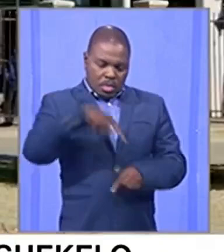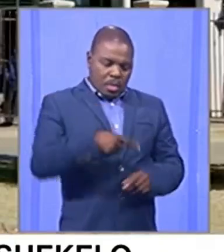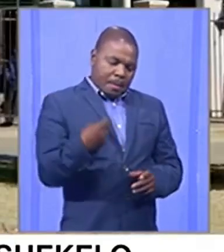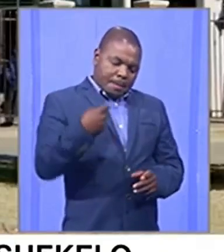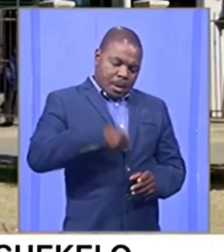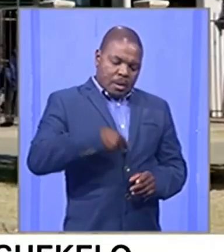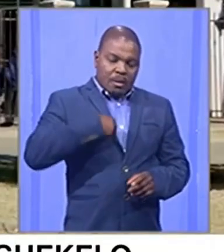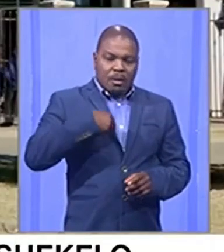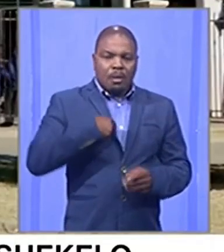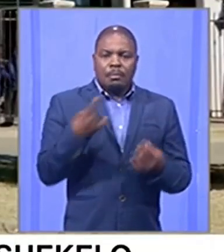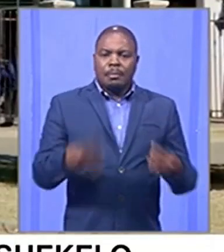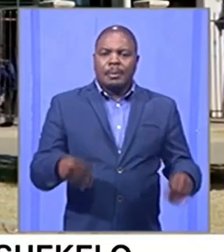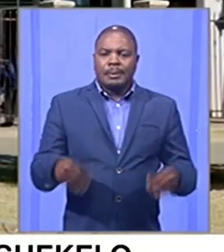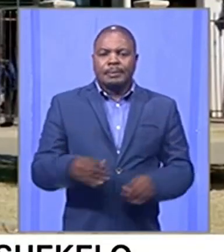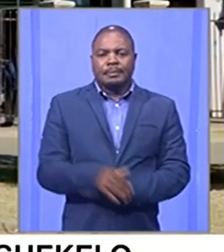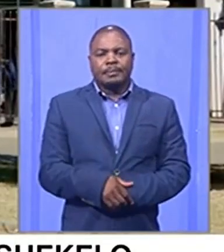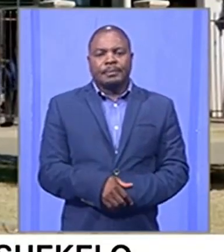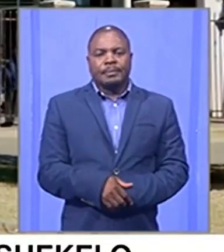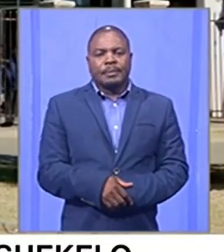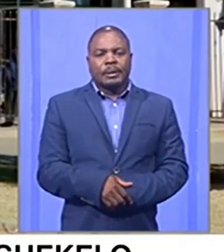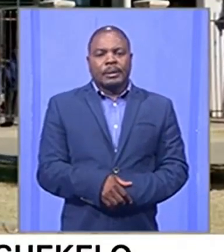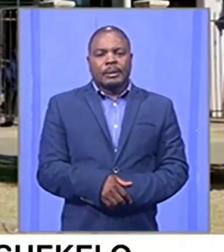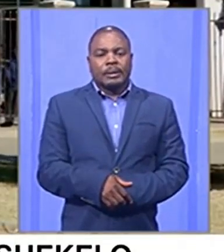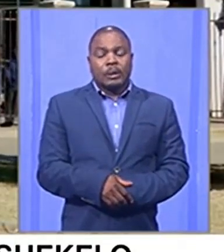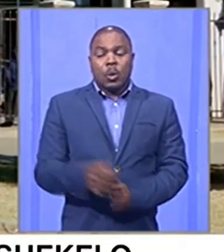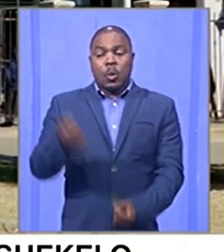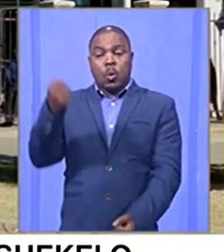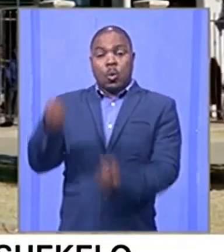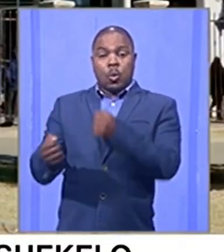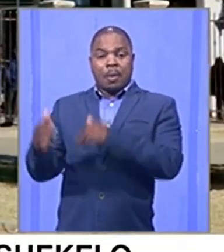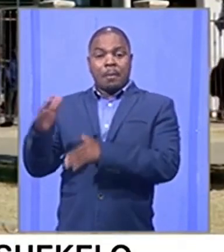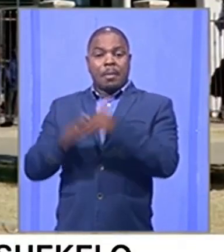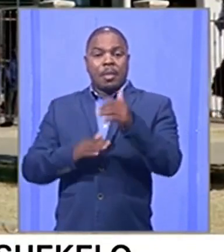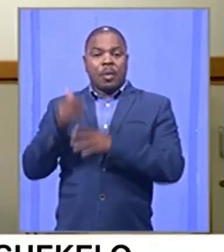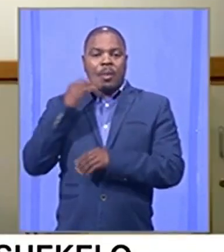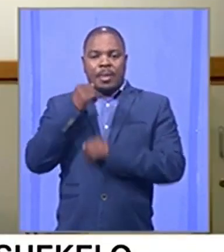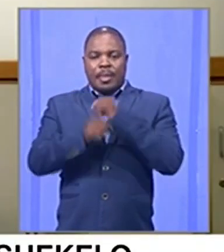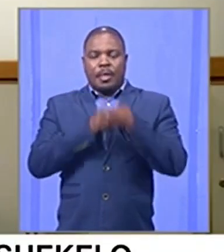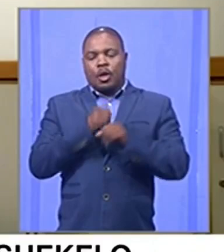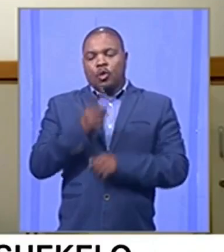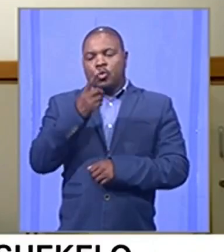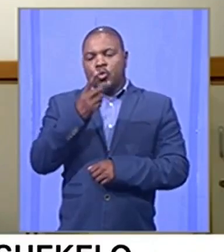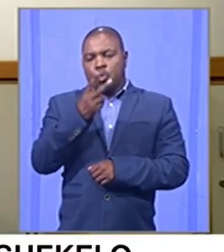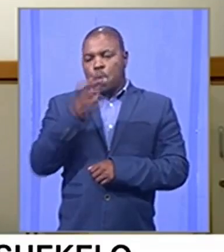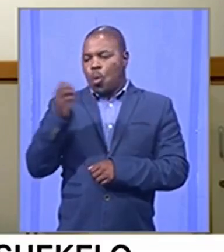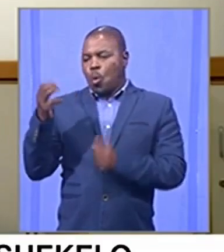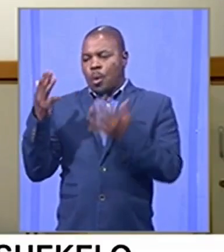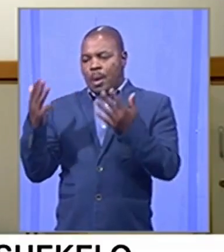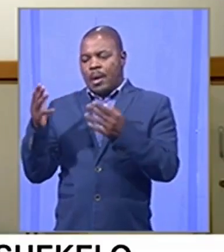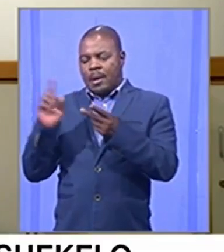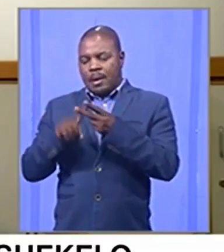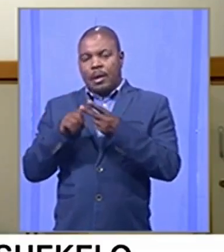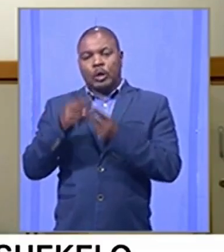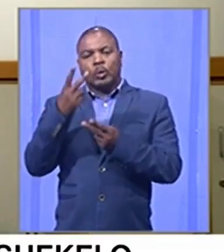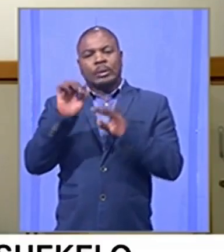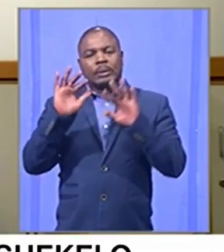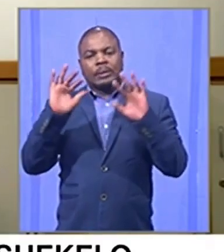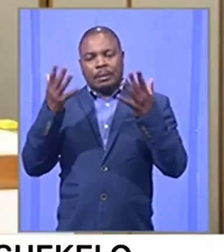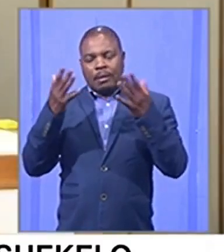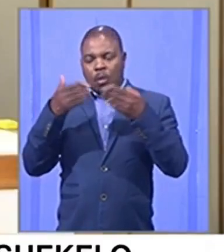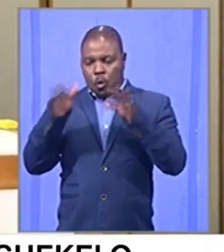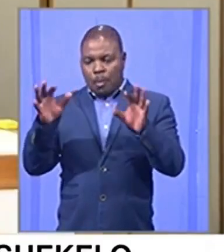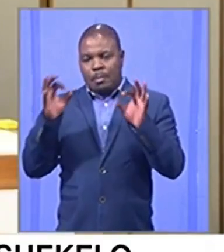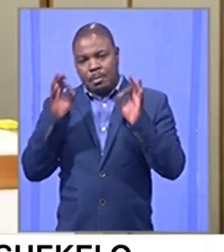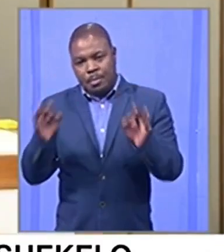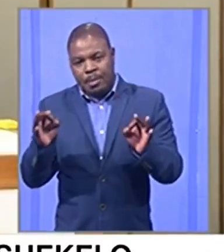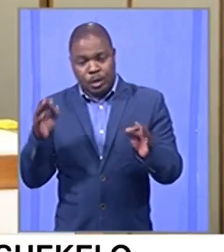nna. Lekgotla lena la magistrata le ile la ahwa ka selemo sa 2009 mme la bulwa semmuso ka 2010. Ha